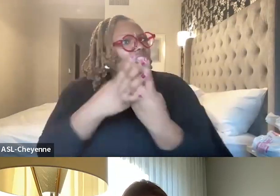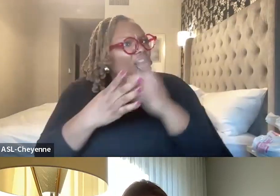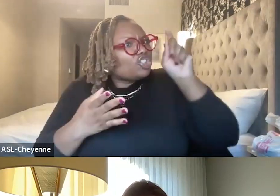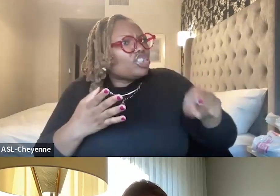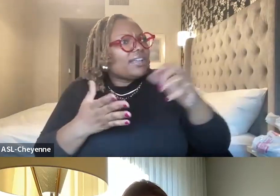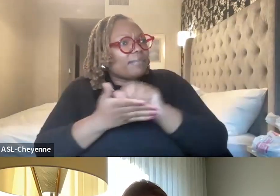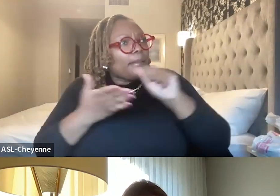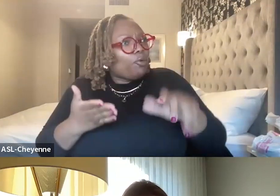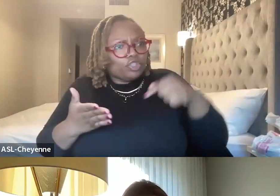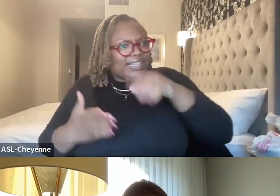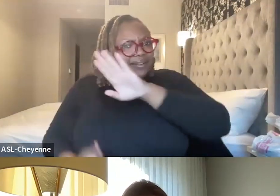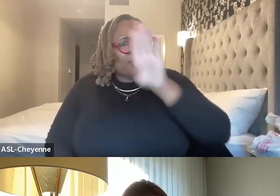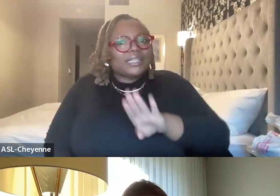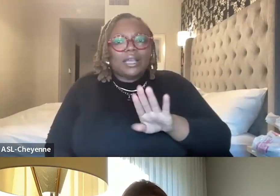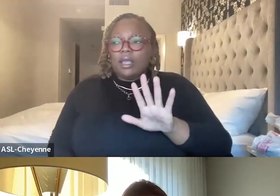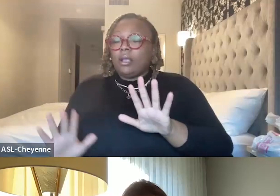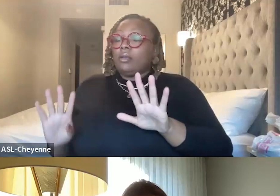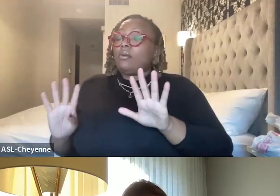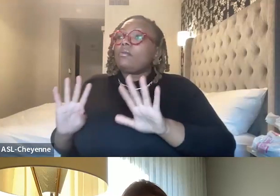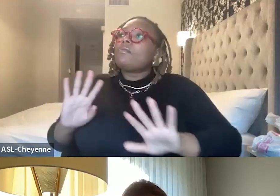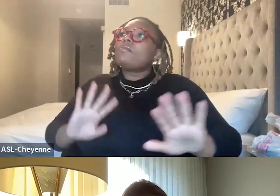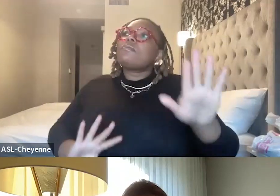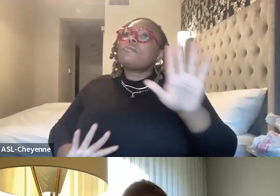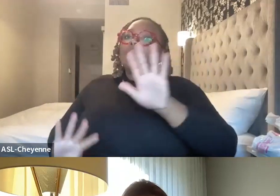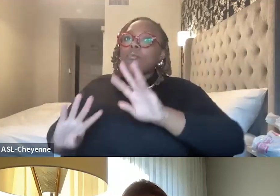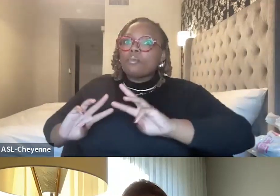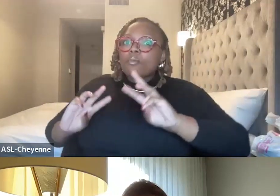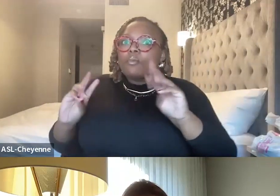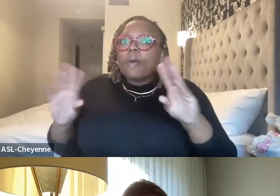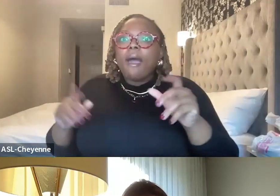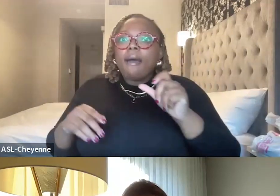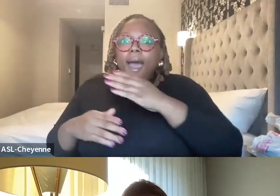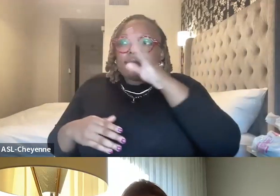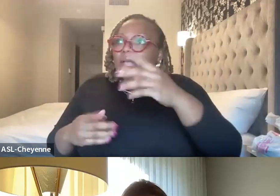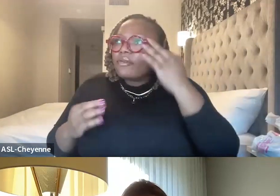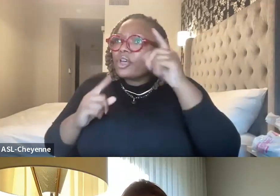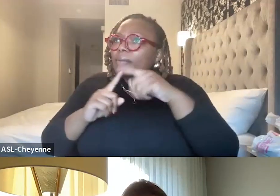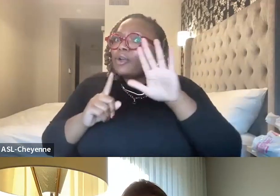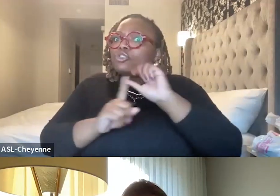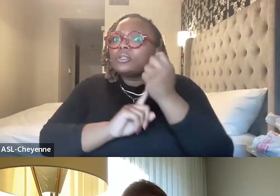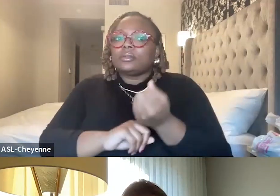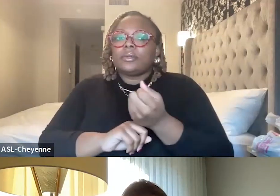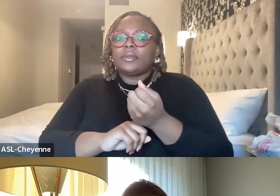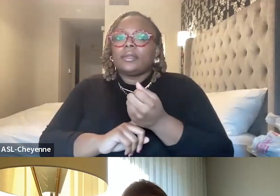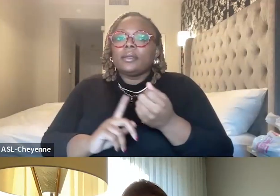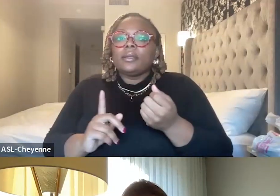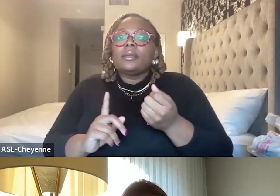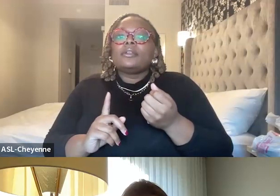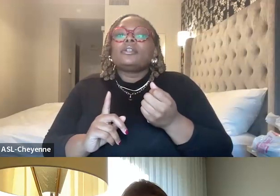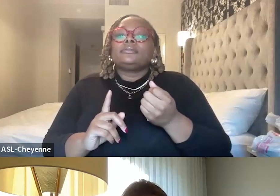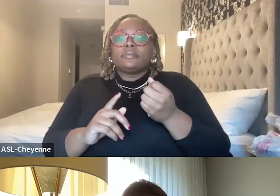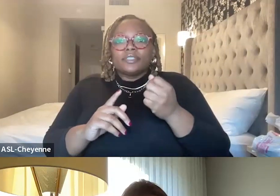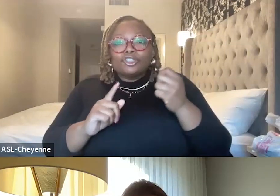my abortion was in Brazil. And they was like, wow. Oh, I never thought about that. So the idea of the film is create this kind